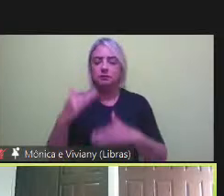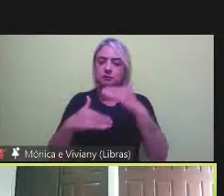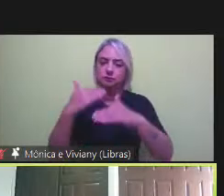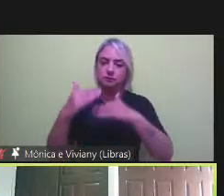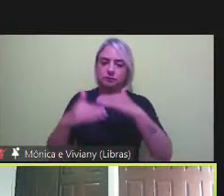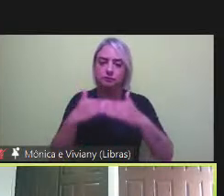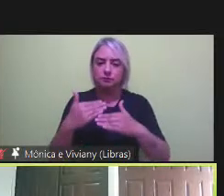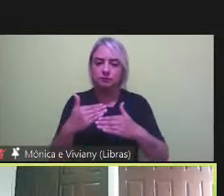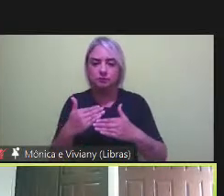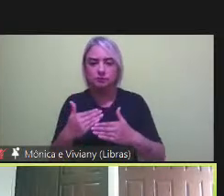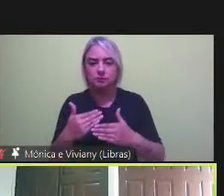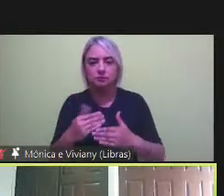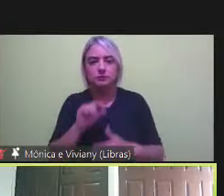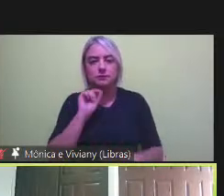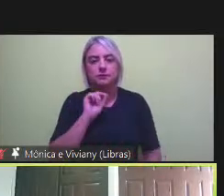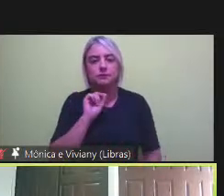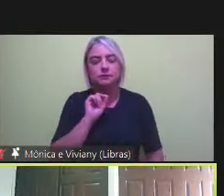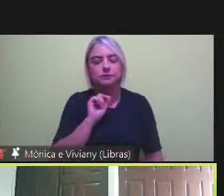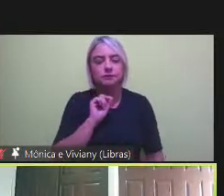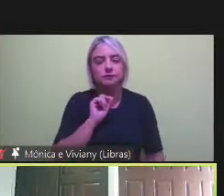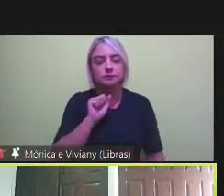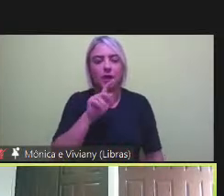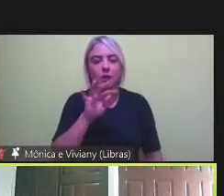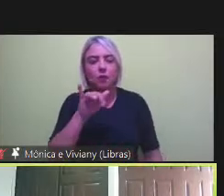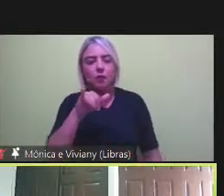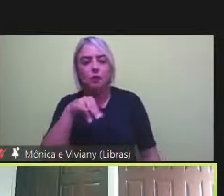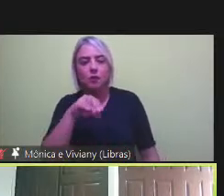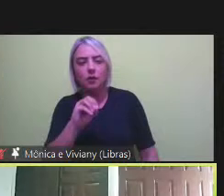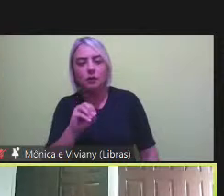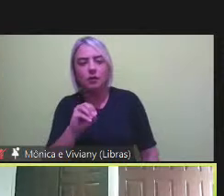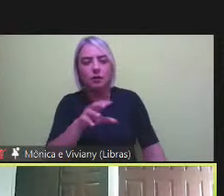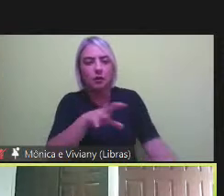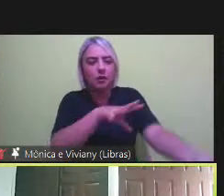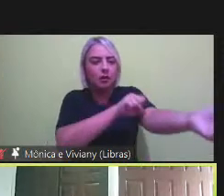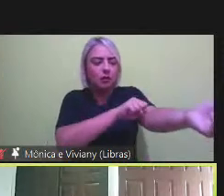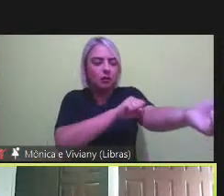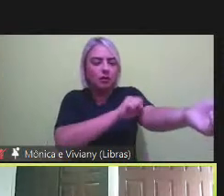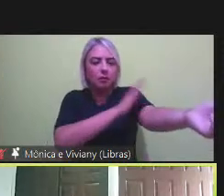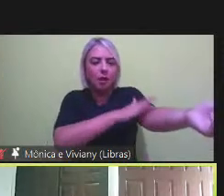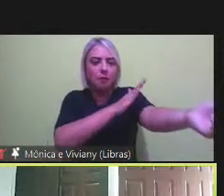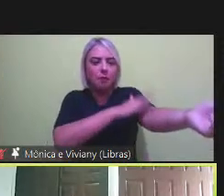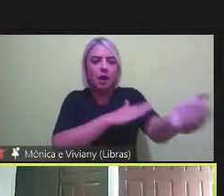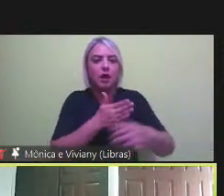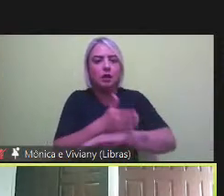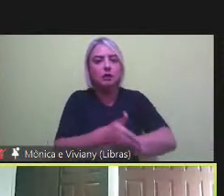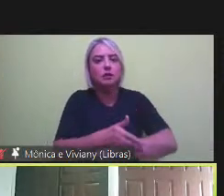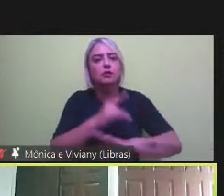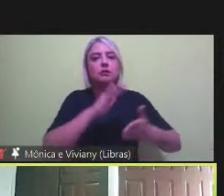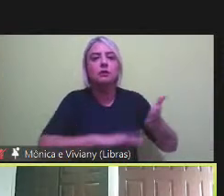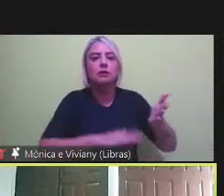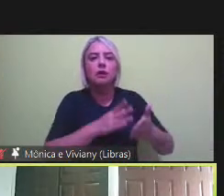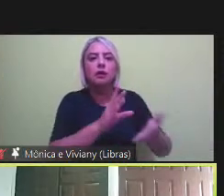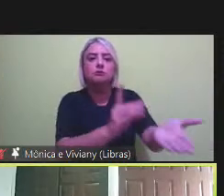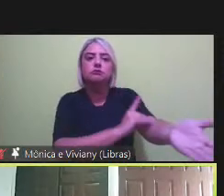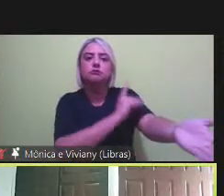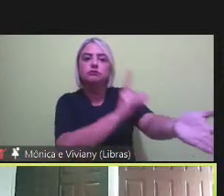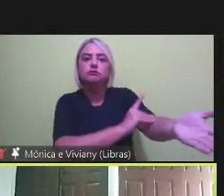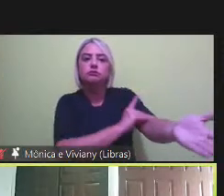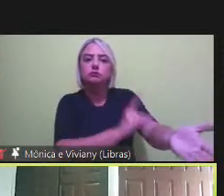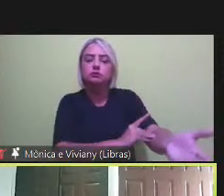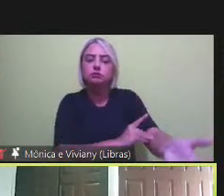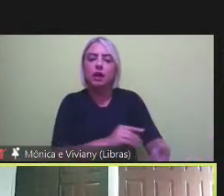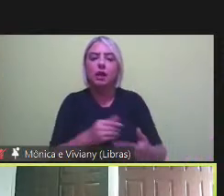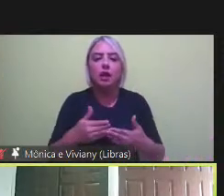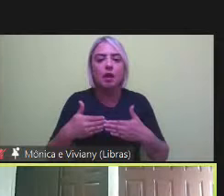of diabetes protocol. In COVID-19, we have been able to introduce telemedicine